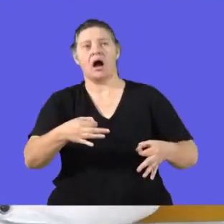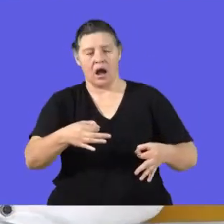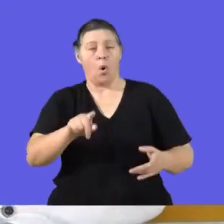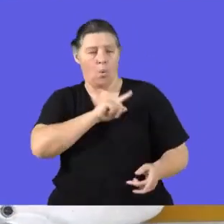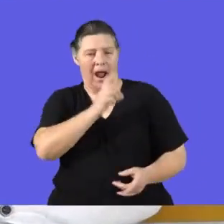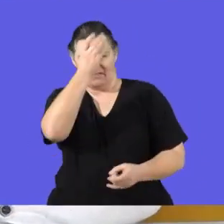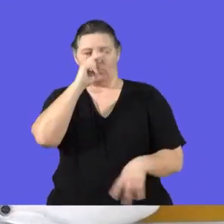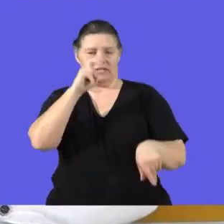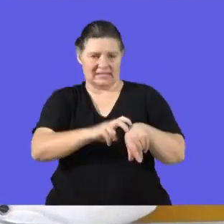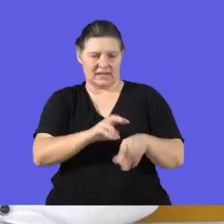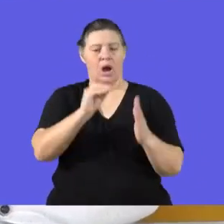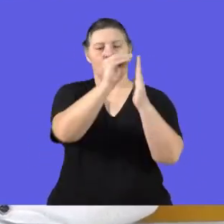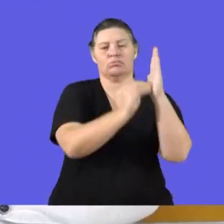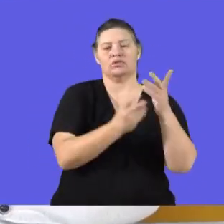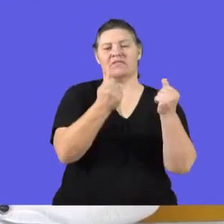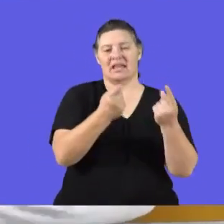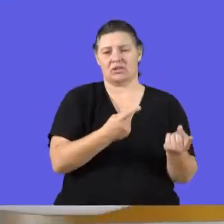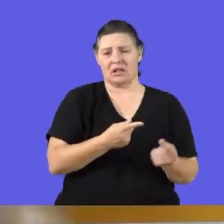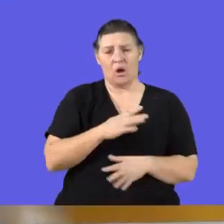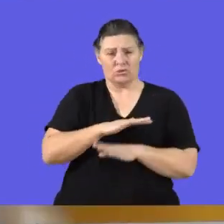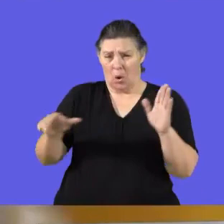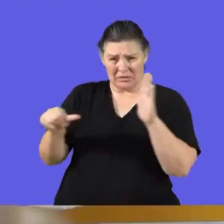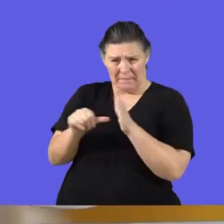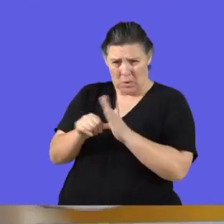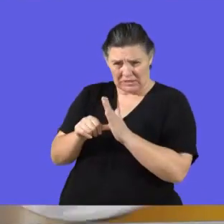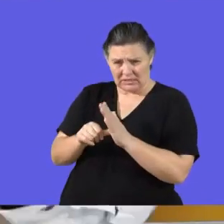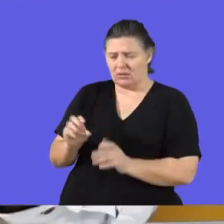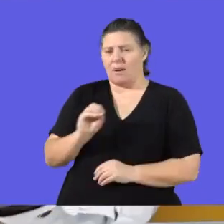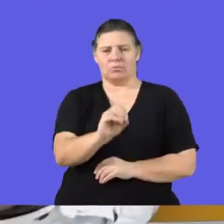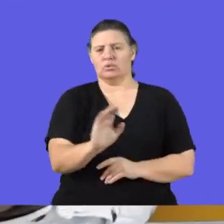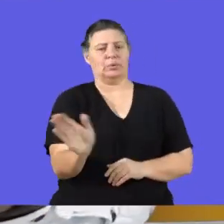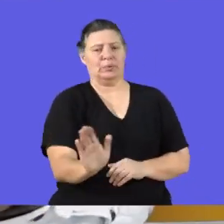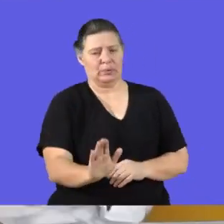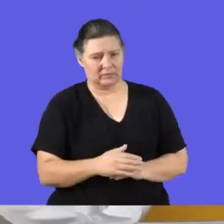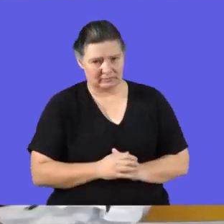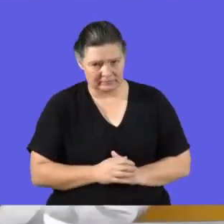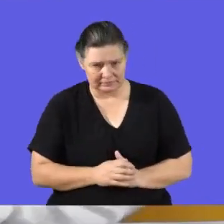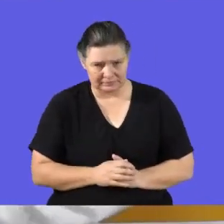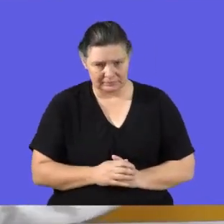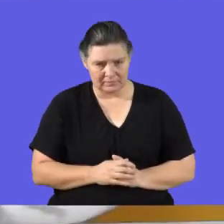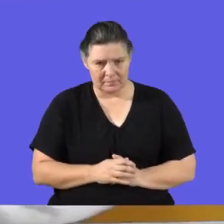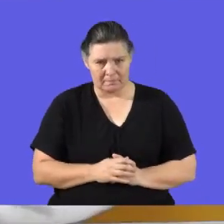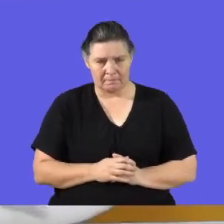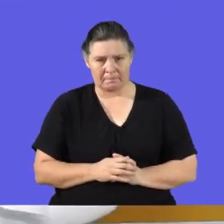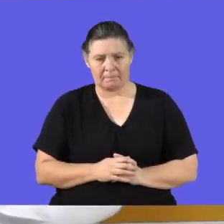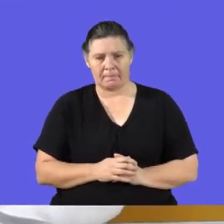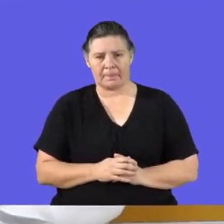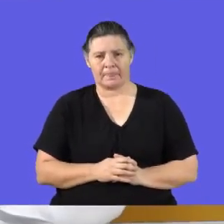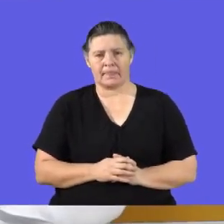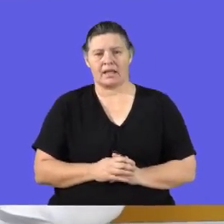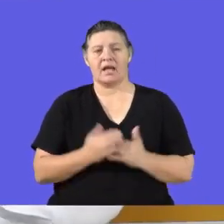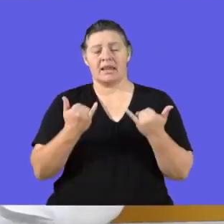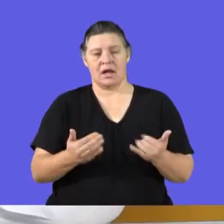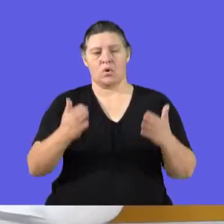be included in the financial statements. And anything else that is less meaningful should then be